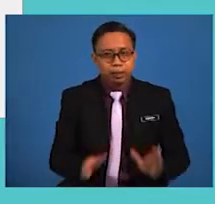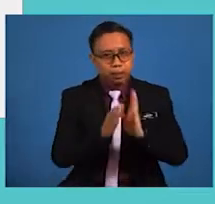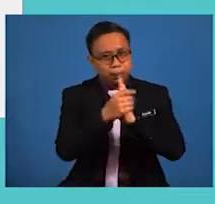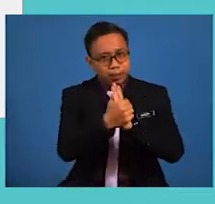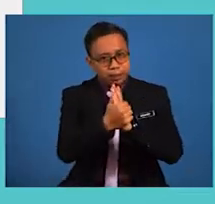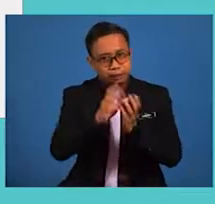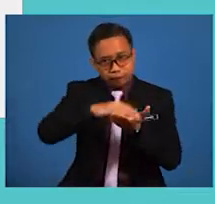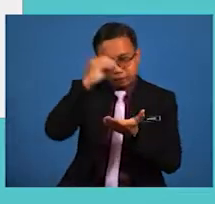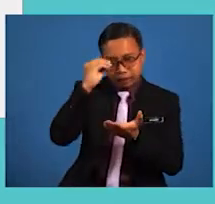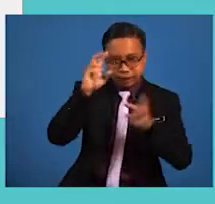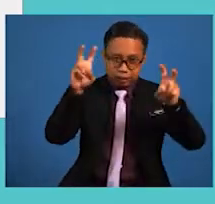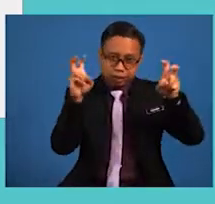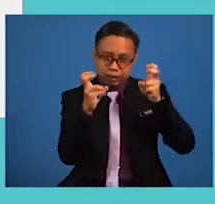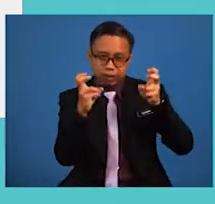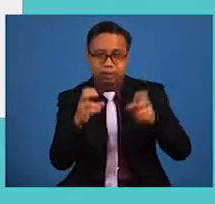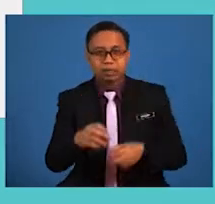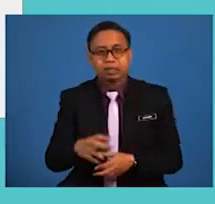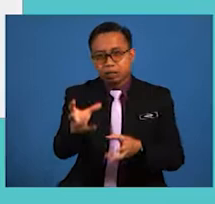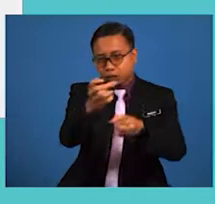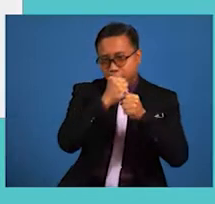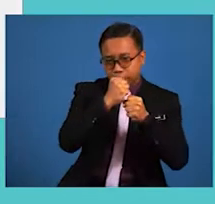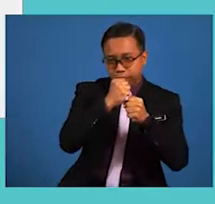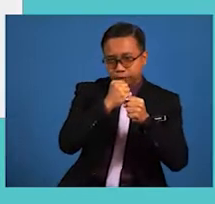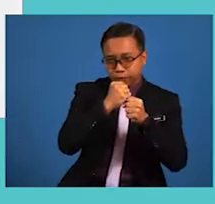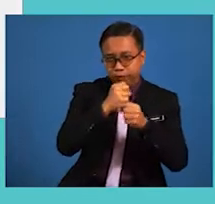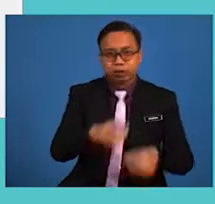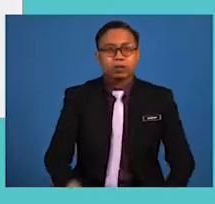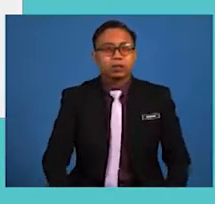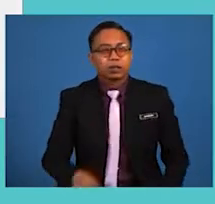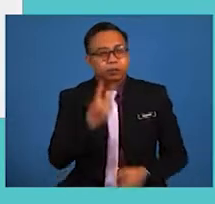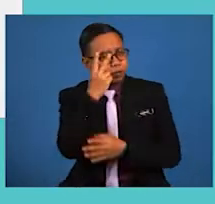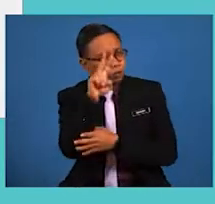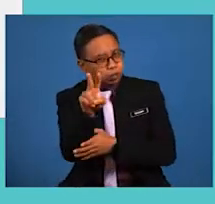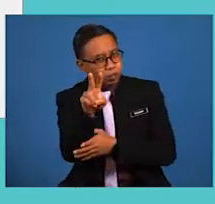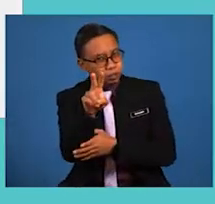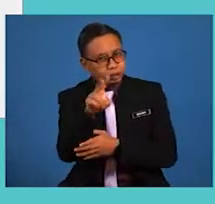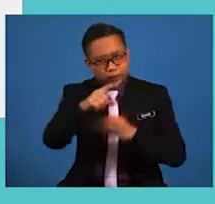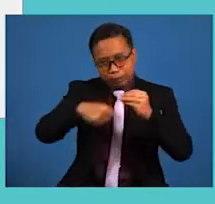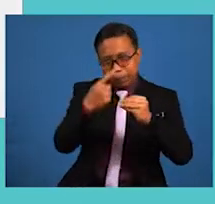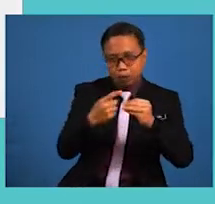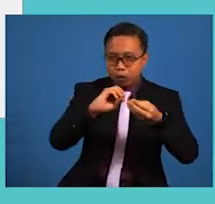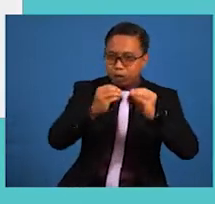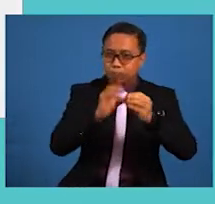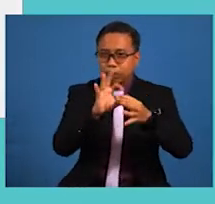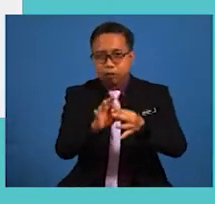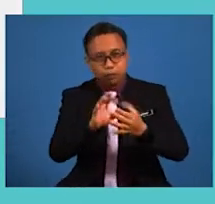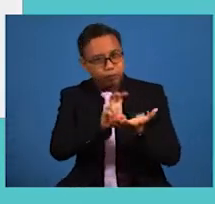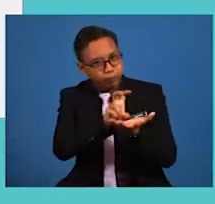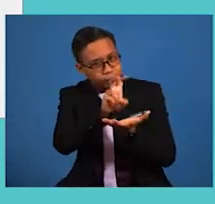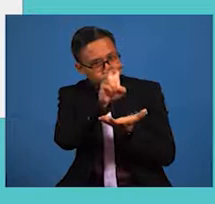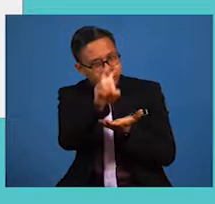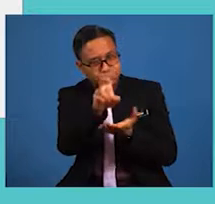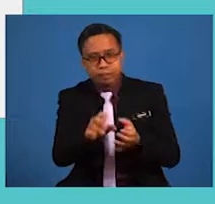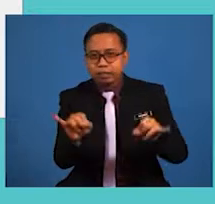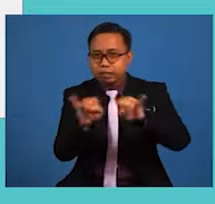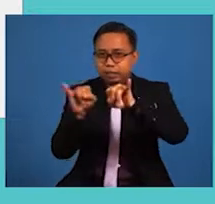studying the title, we can conclude that the visual is about the number of investors and types